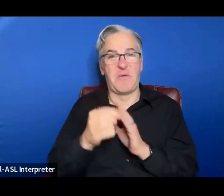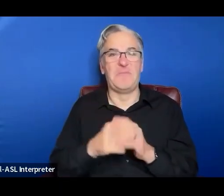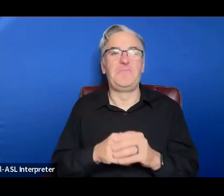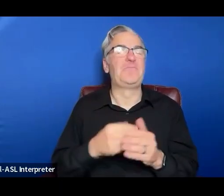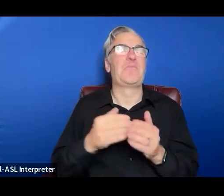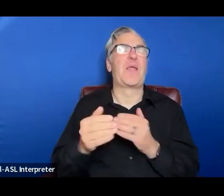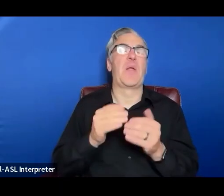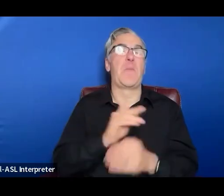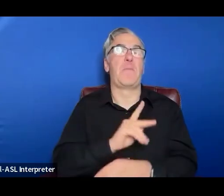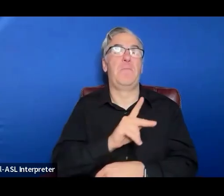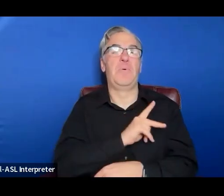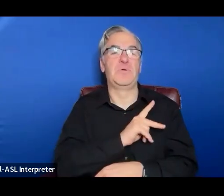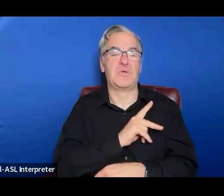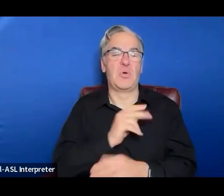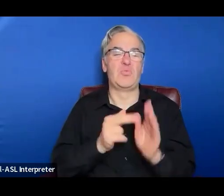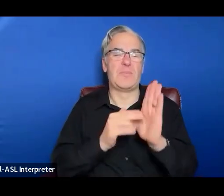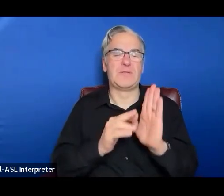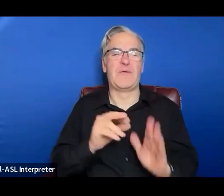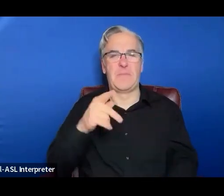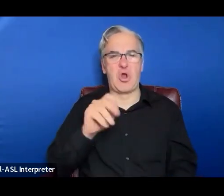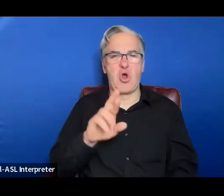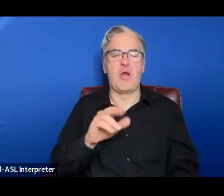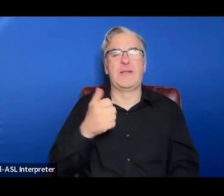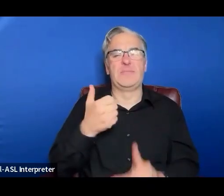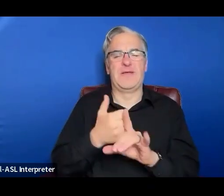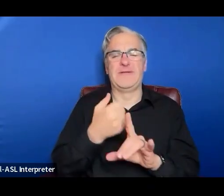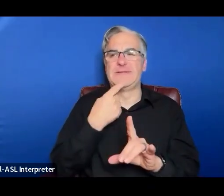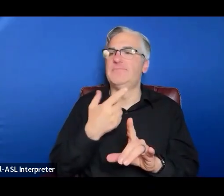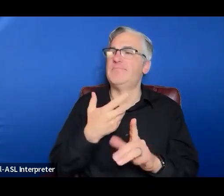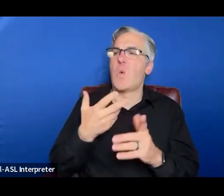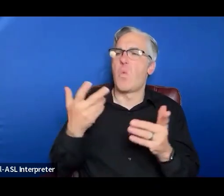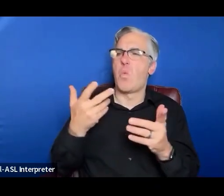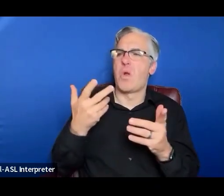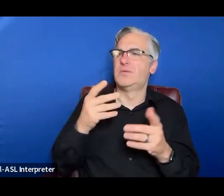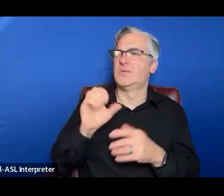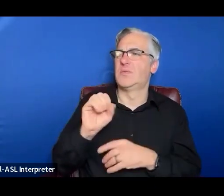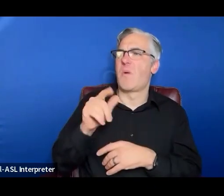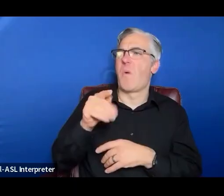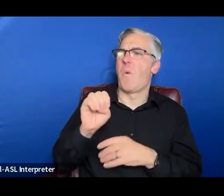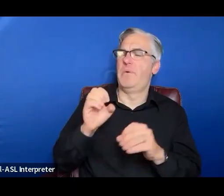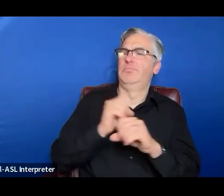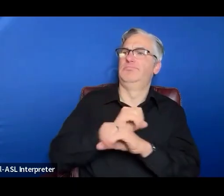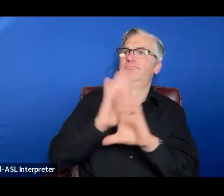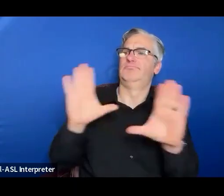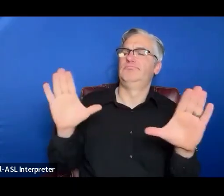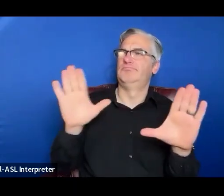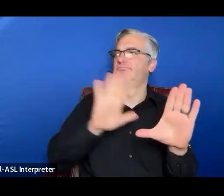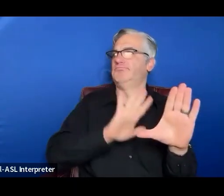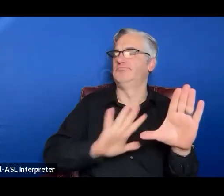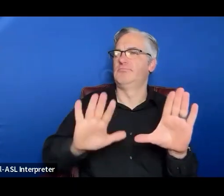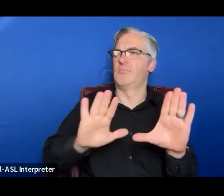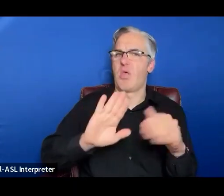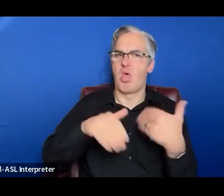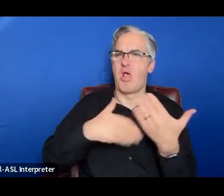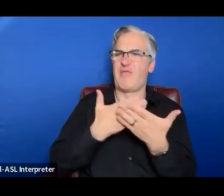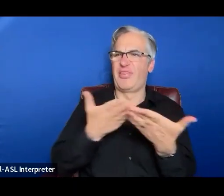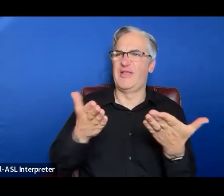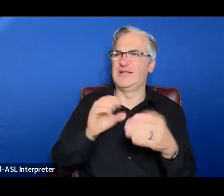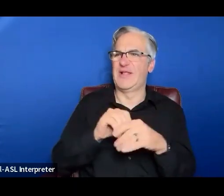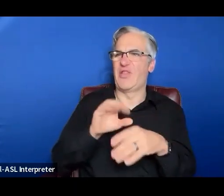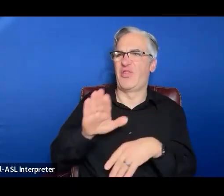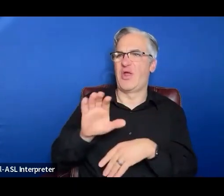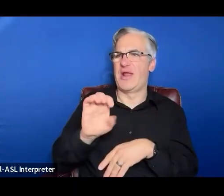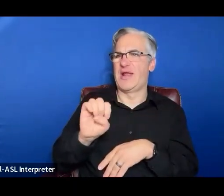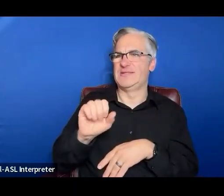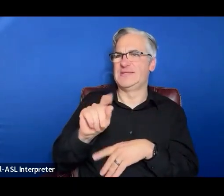personal representative has to first say, what is the scope of the deceased estate? Because